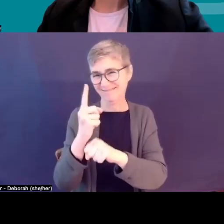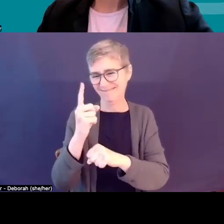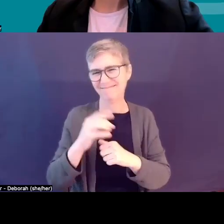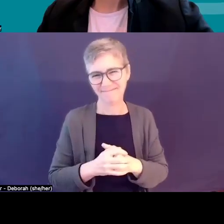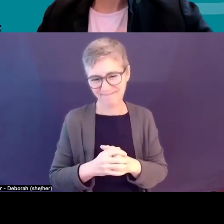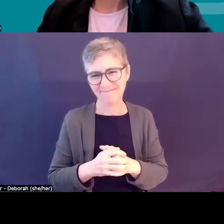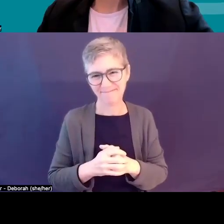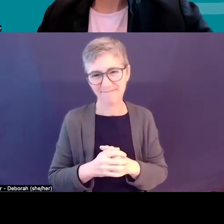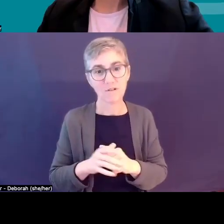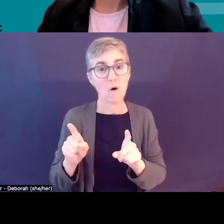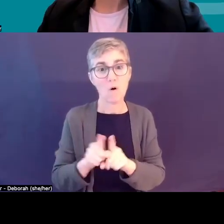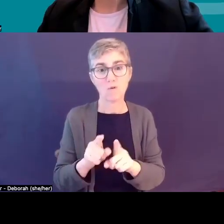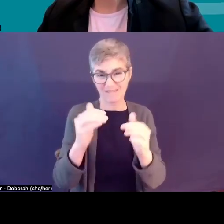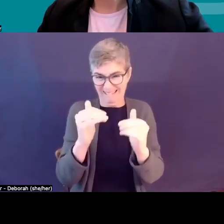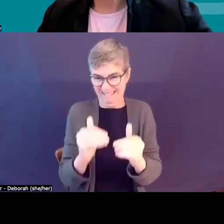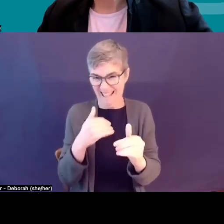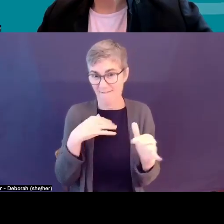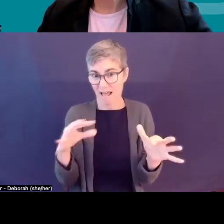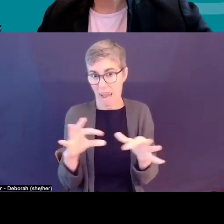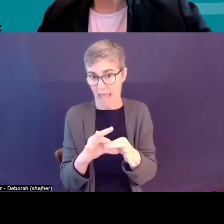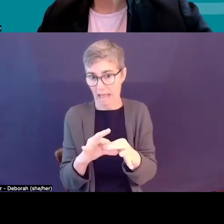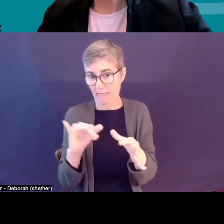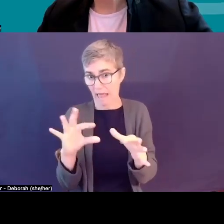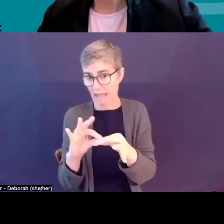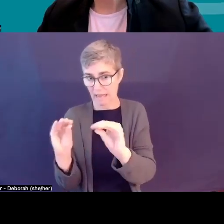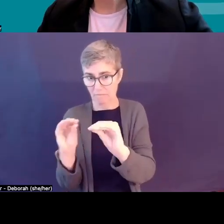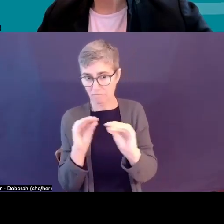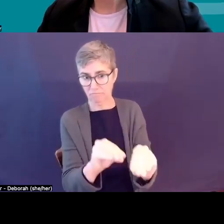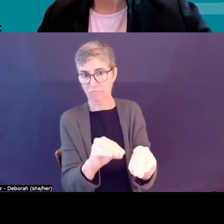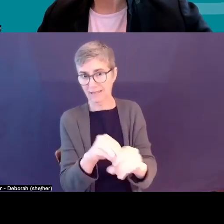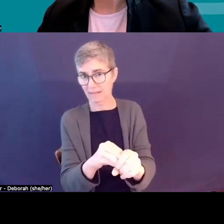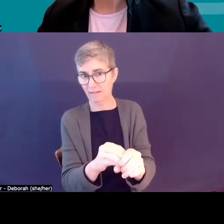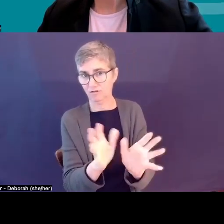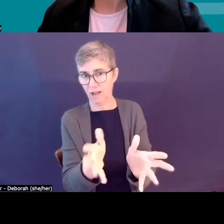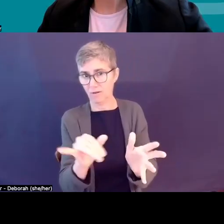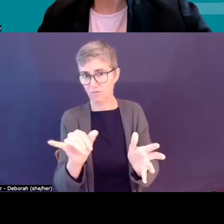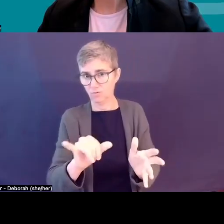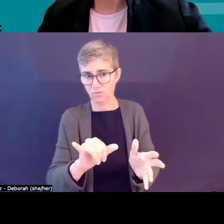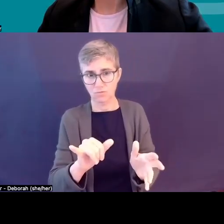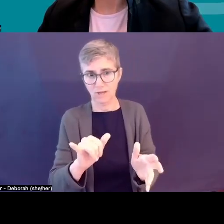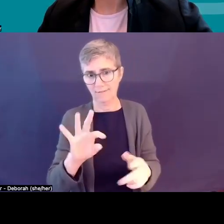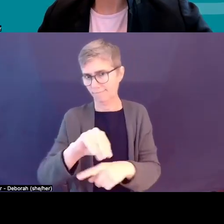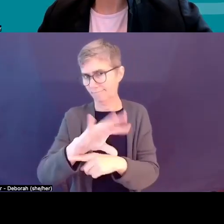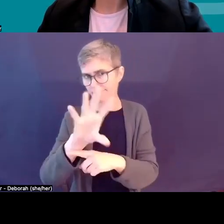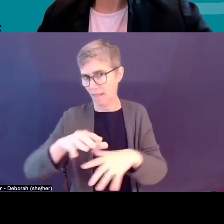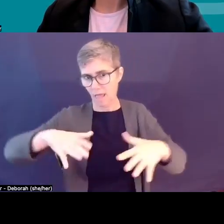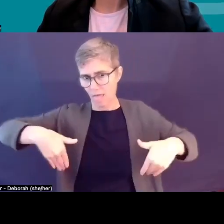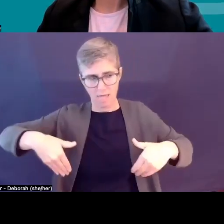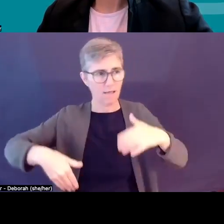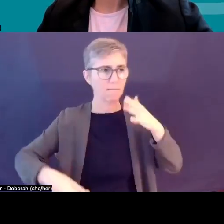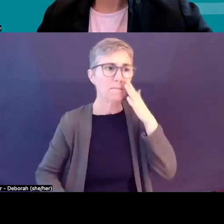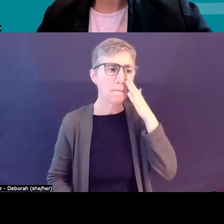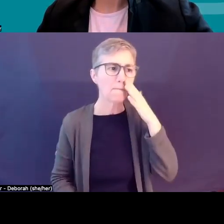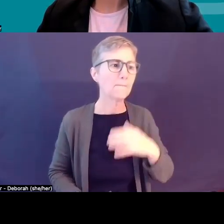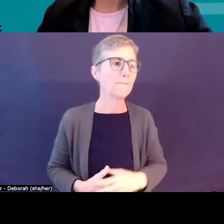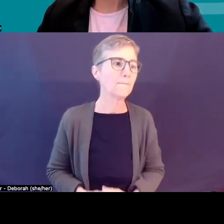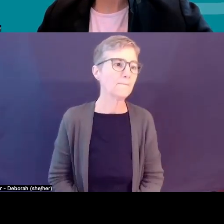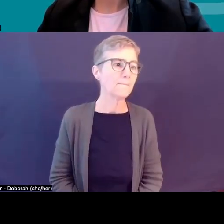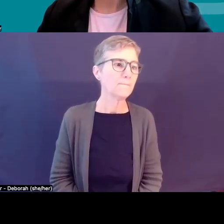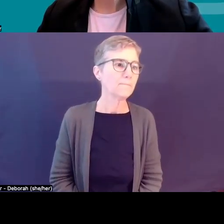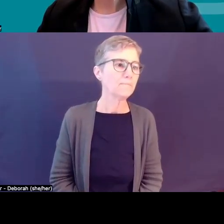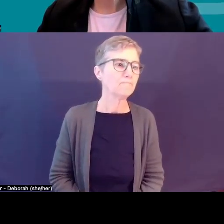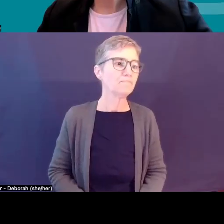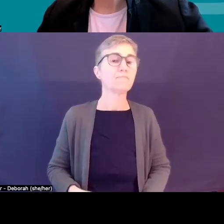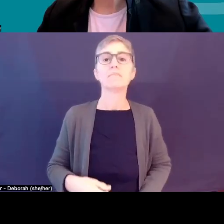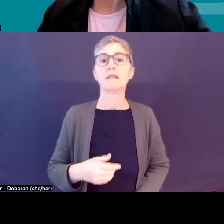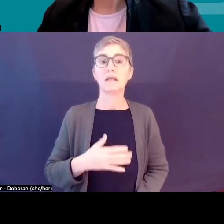There's also a link here. Maybe we can put the link in the chat for people who didn't have a chance to grab the QR code. And then,